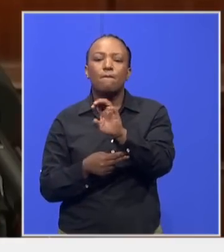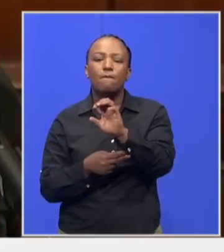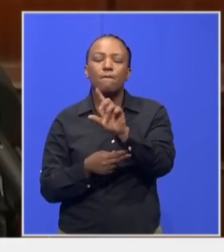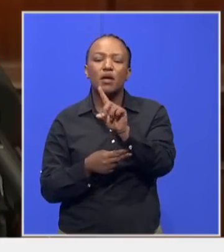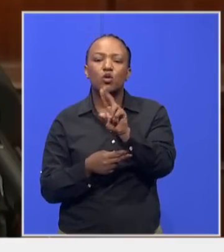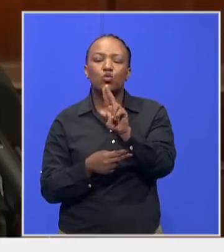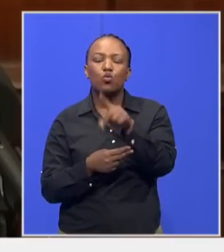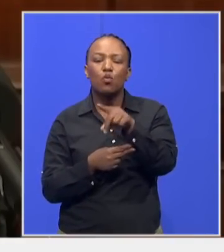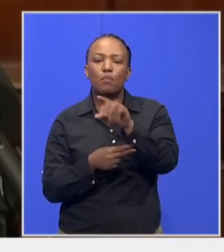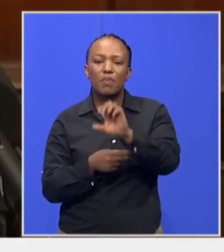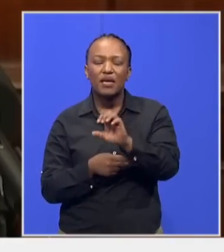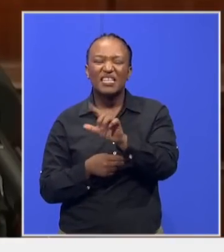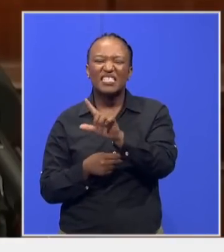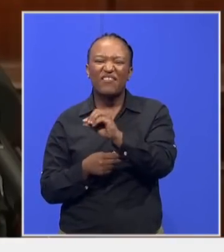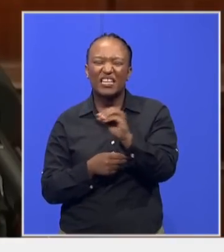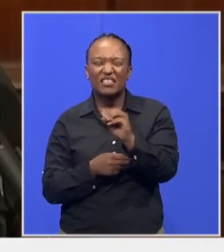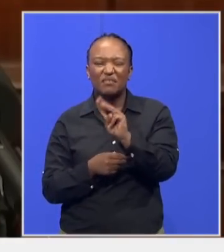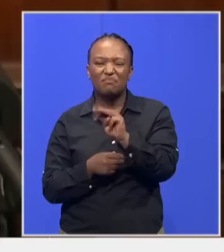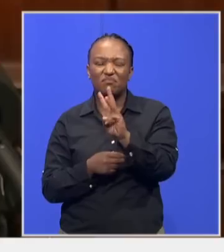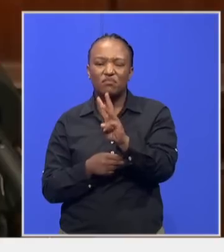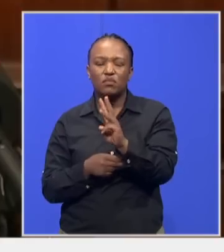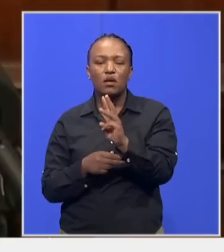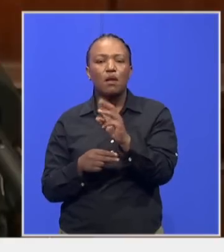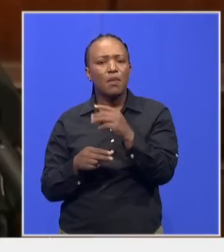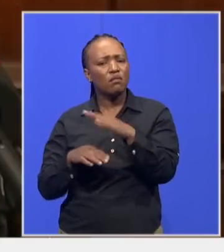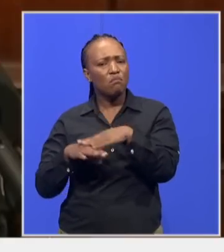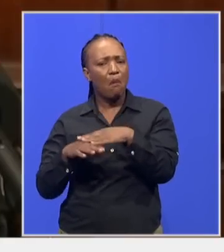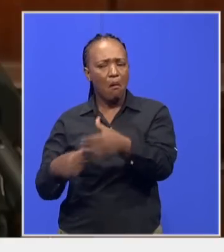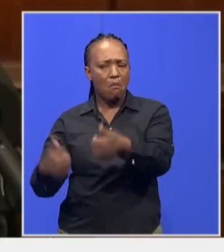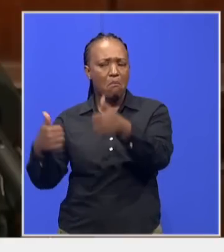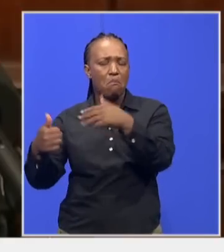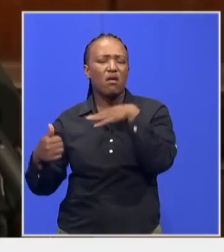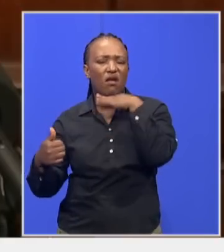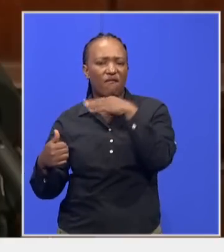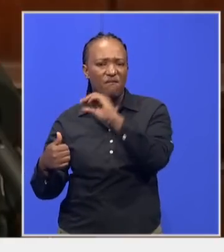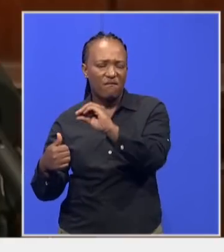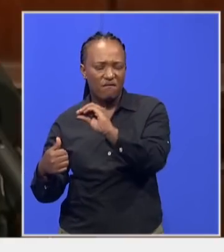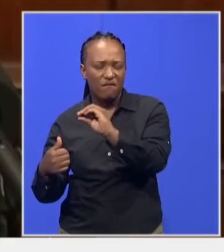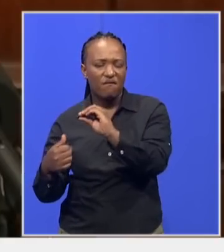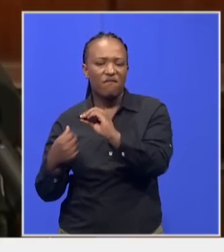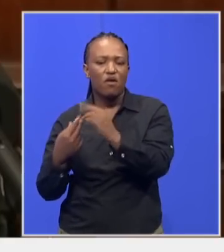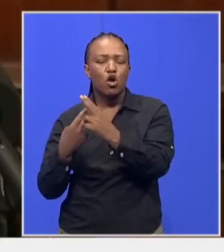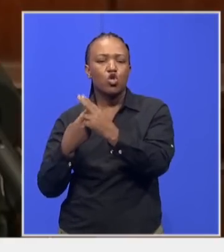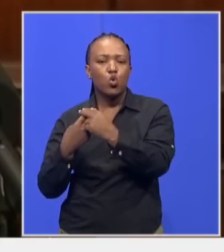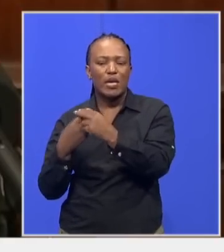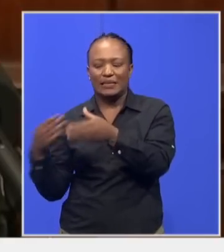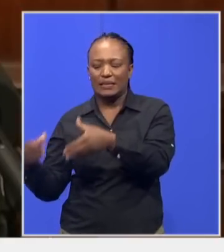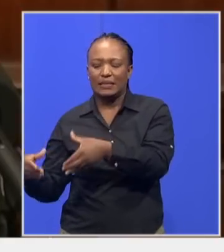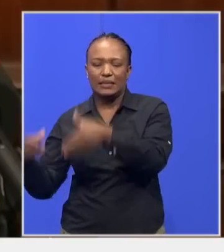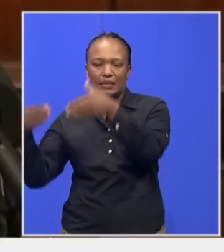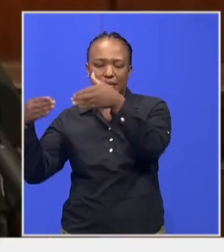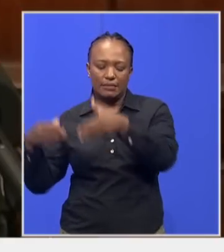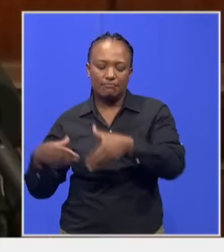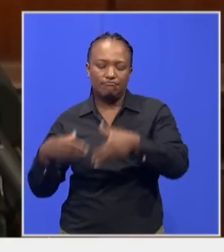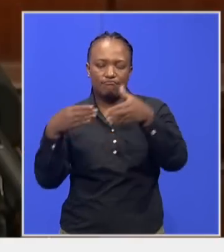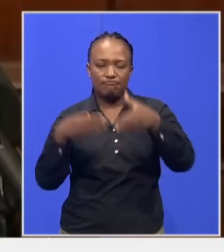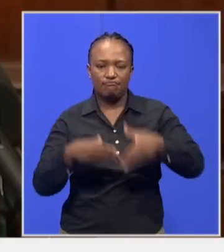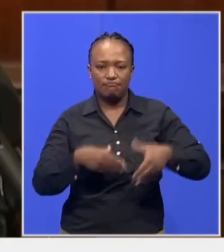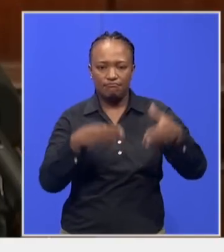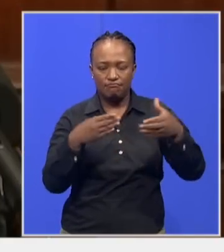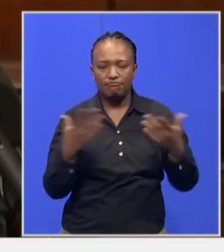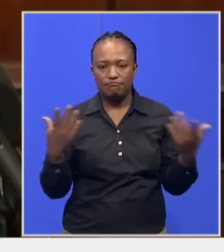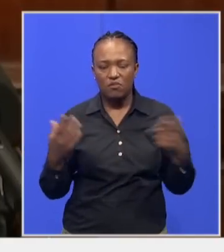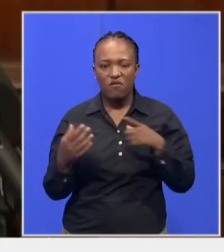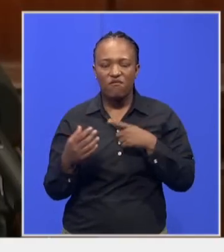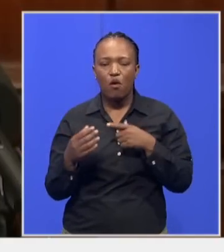700 megawatts. So it's about 3 times the of the units, average size of the units at some of the smaller